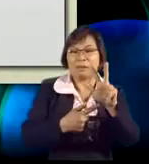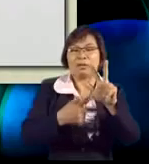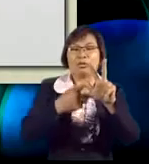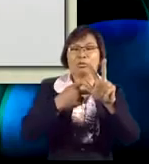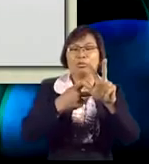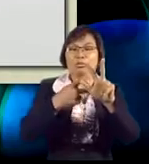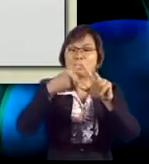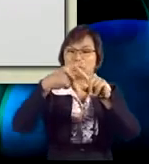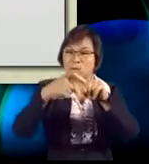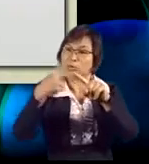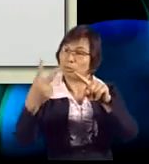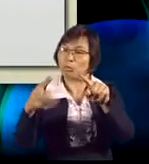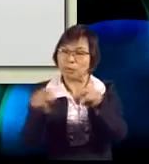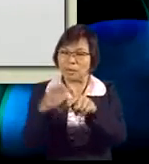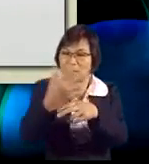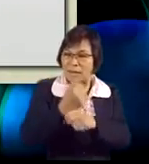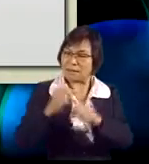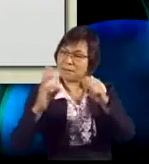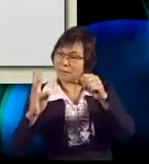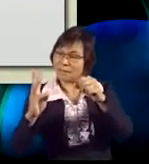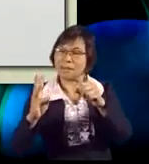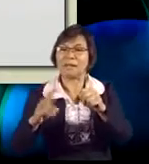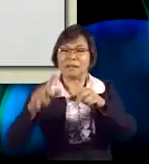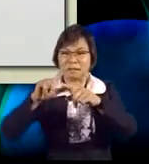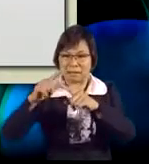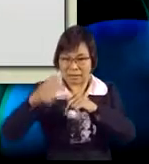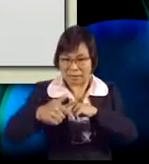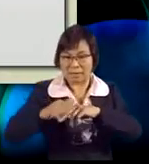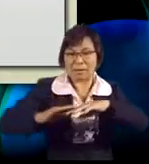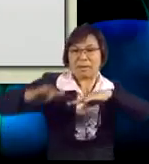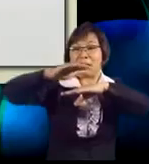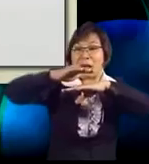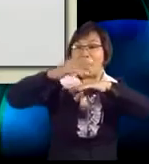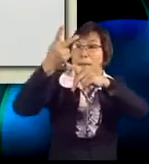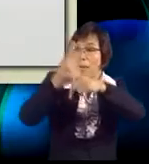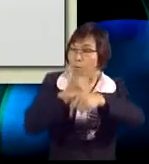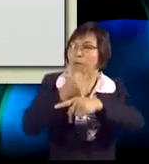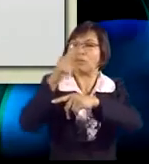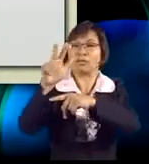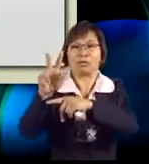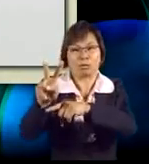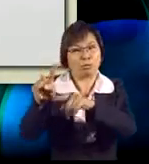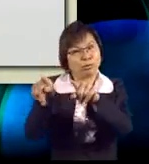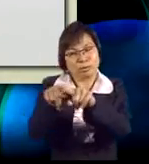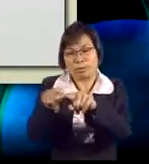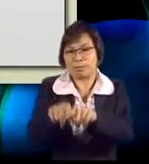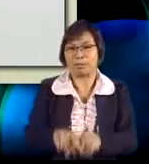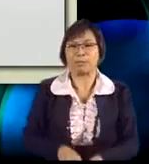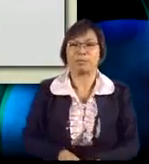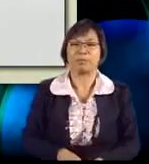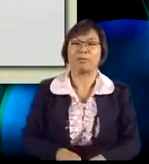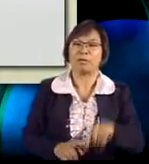denominators the same by multiplying 2 to the 3, which gives us 6. We then multiply